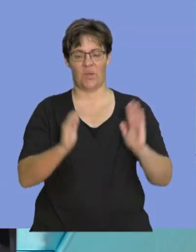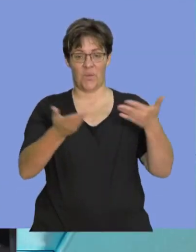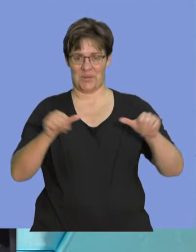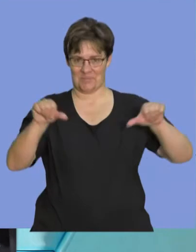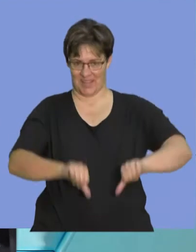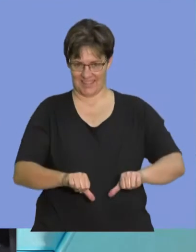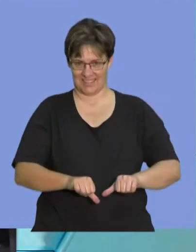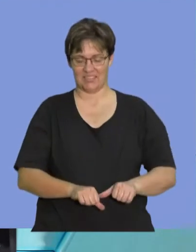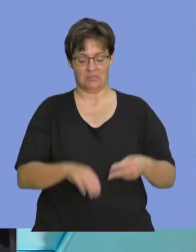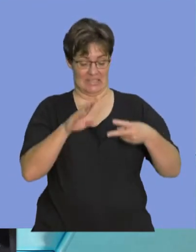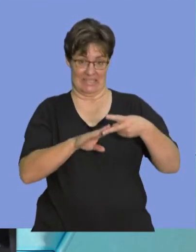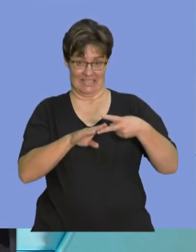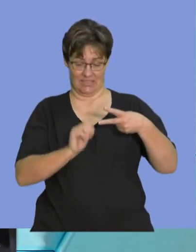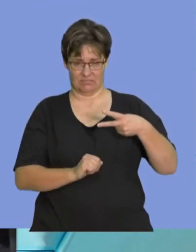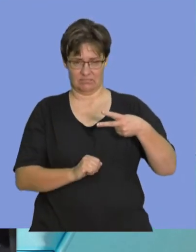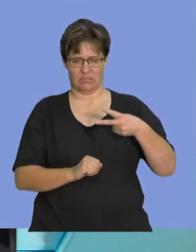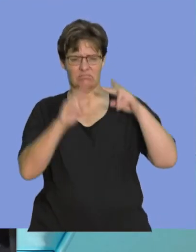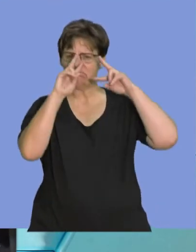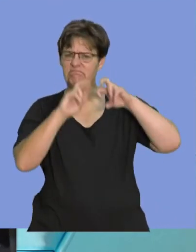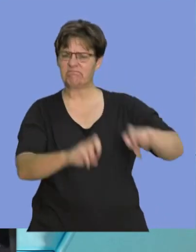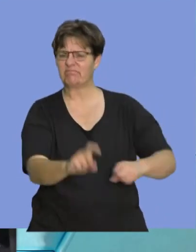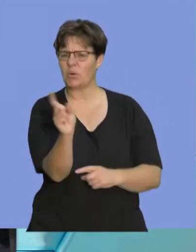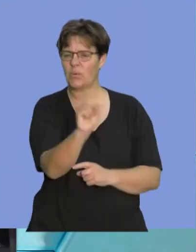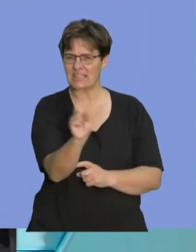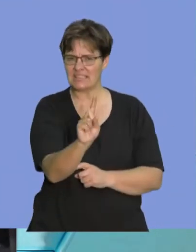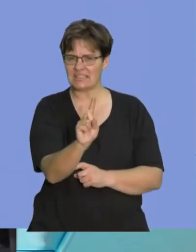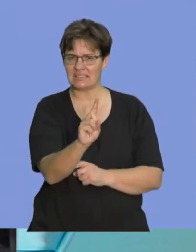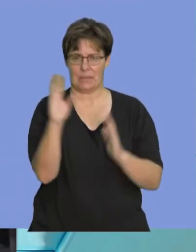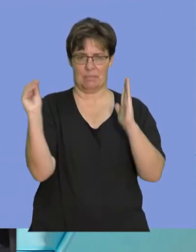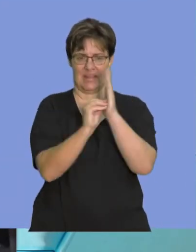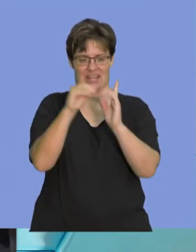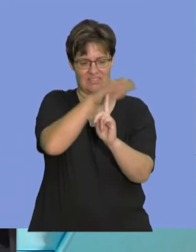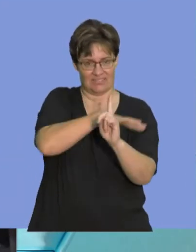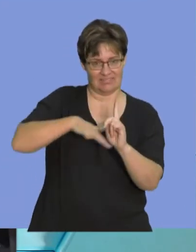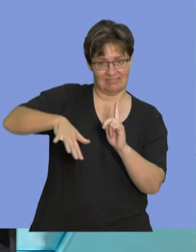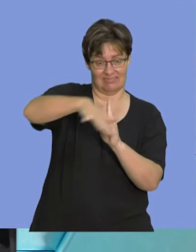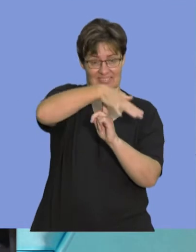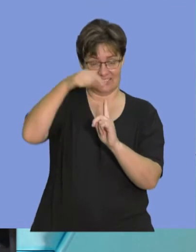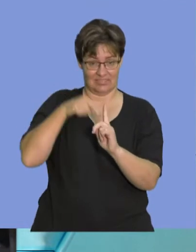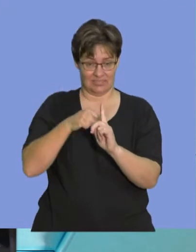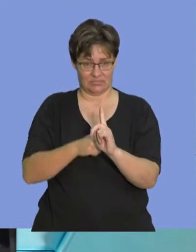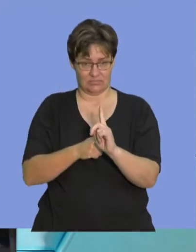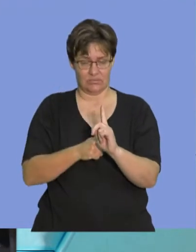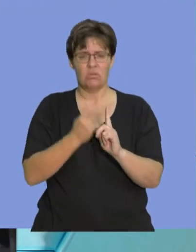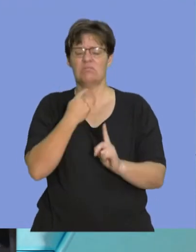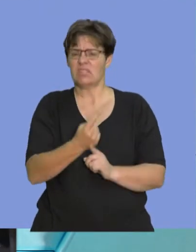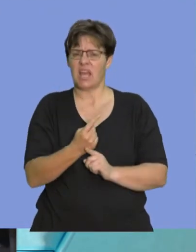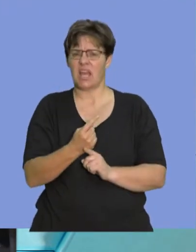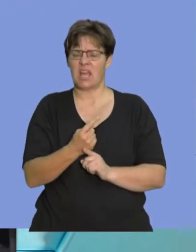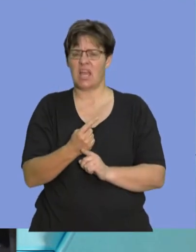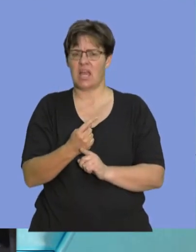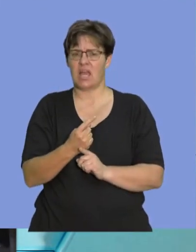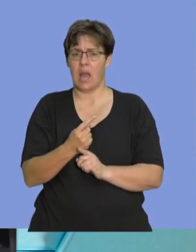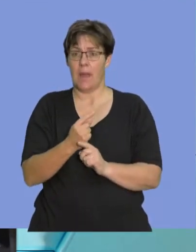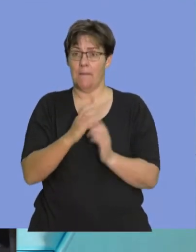Welcome back to our second segment. We're still exploring the magnetic fields. Now, we have said also that the Earth behaves like a huge